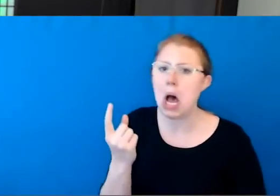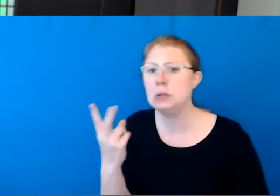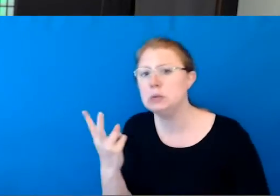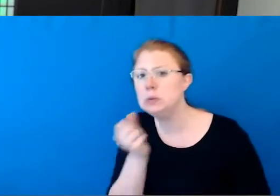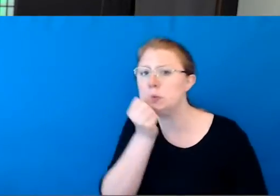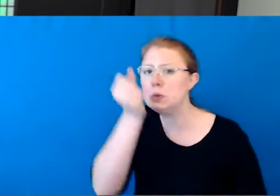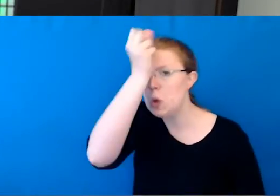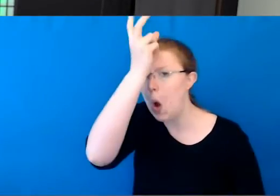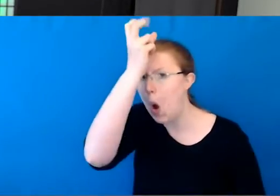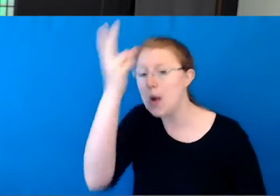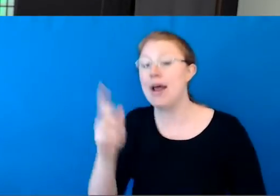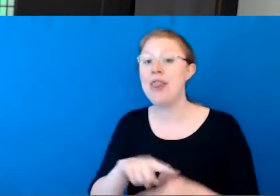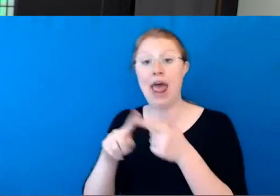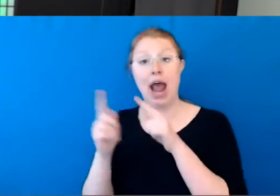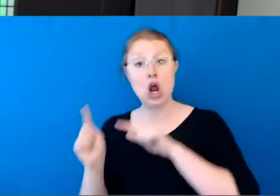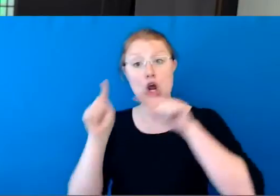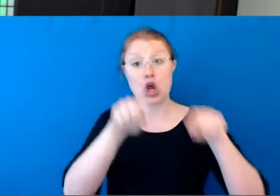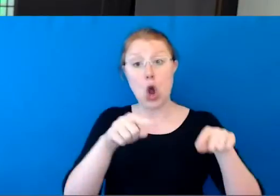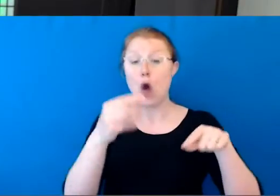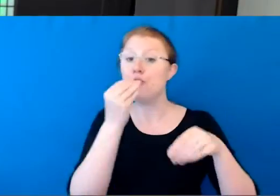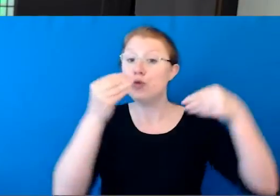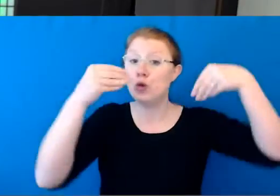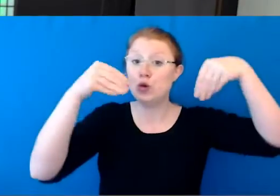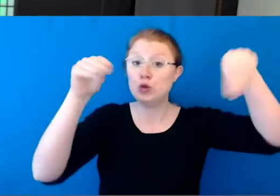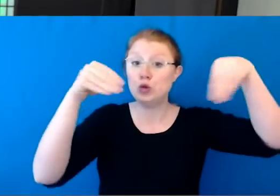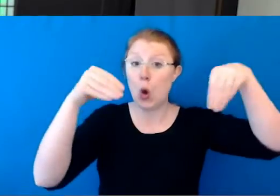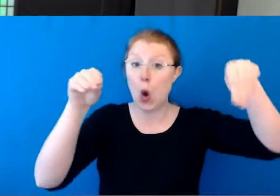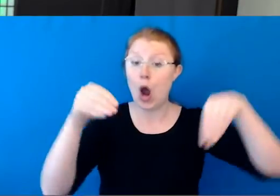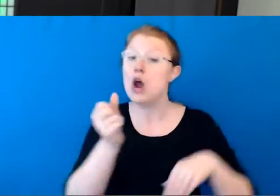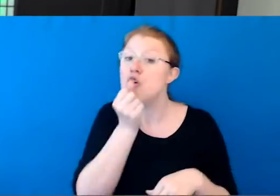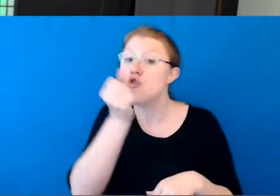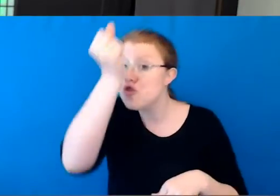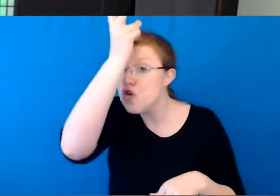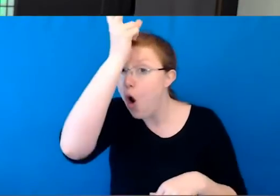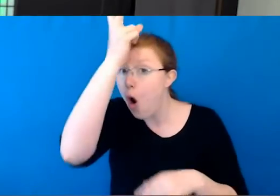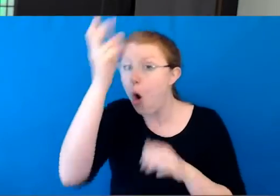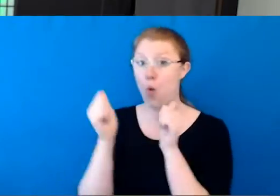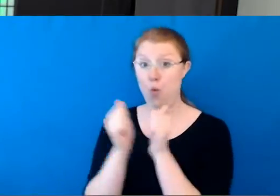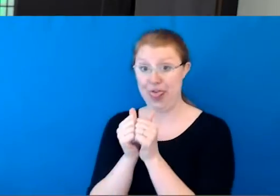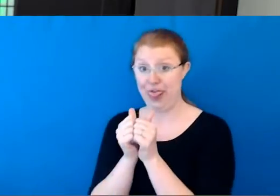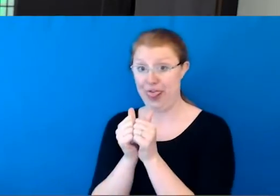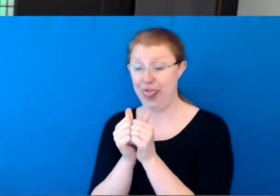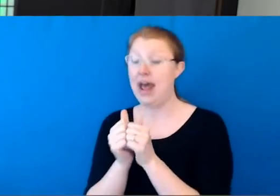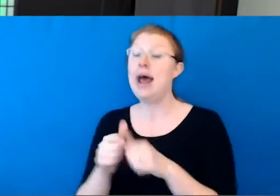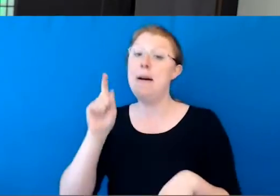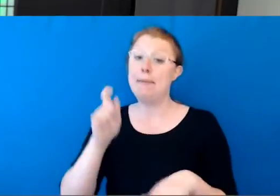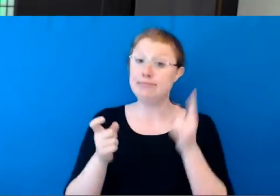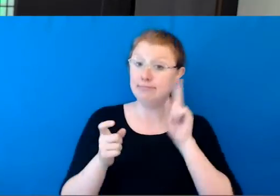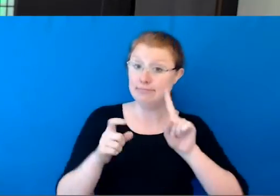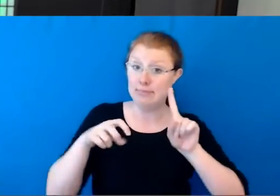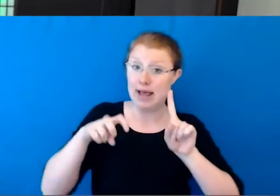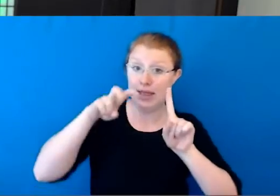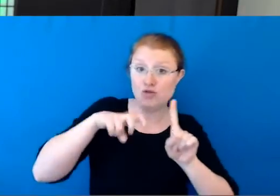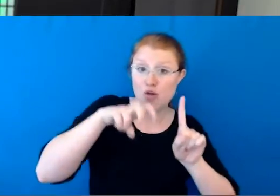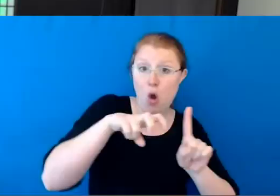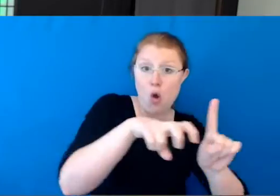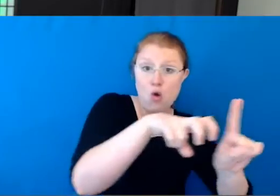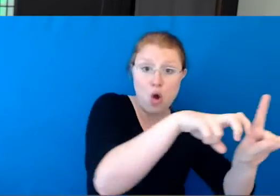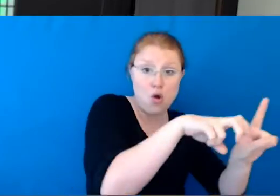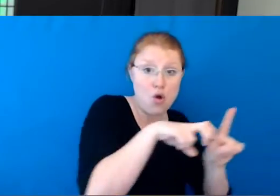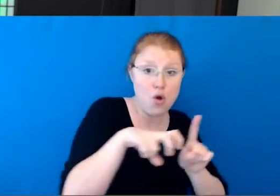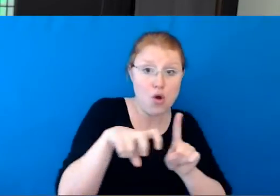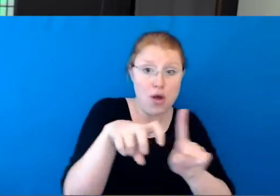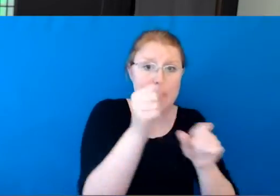as you shop at the grocery store. Always keep them in your sight and pay for anything they eat or damage. And then